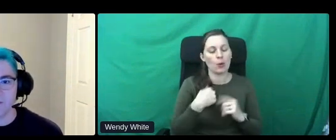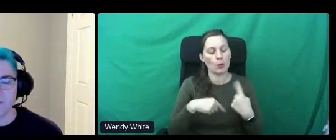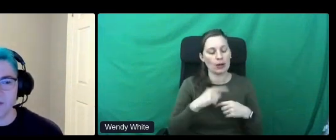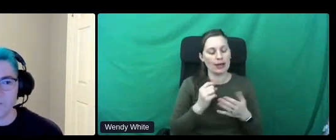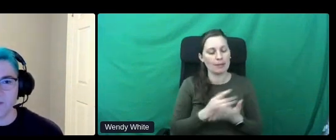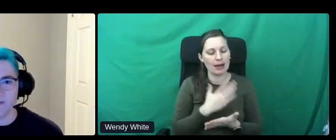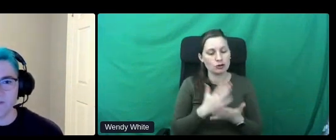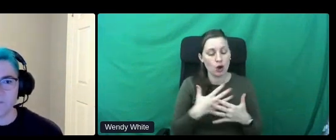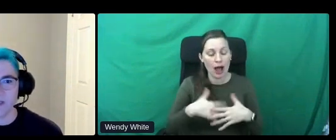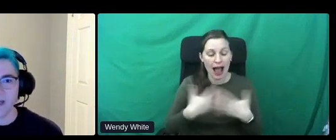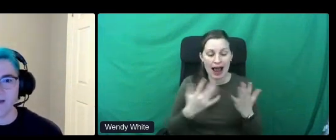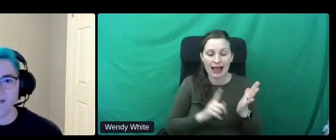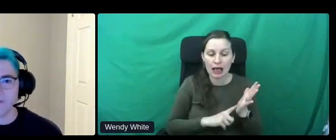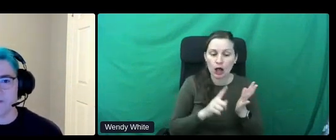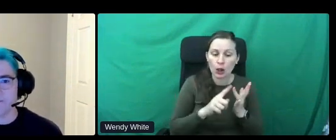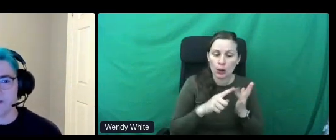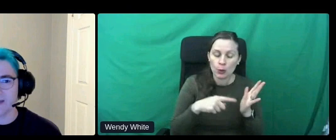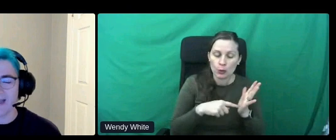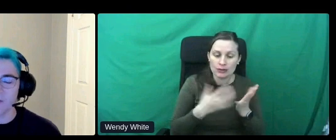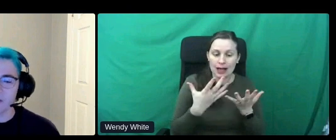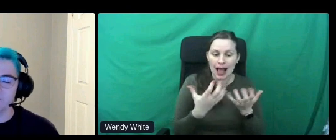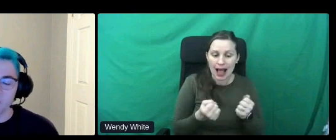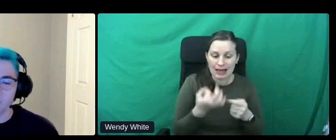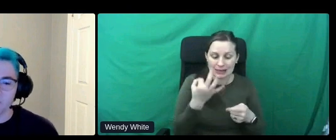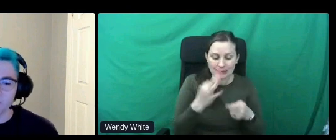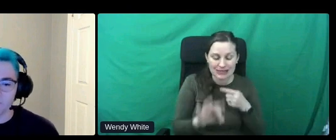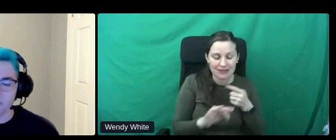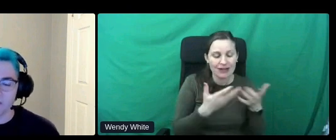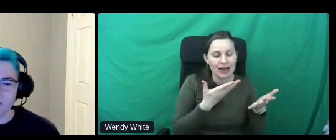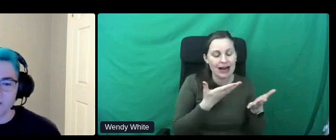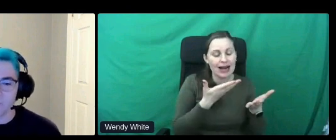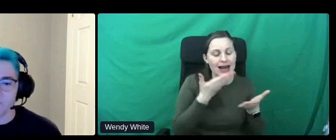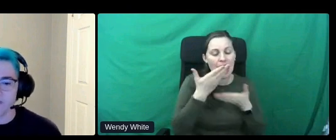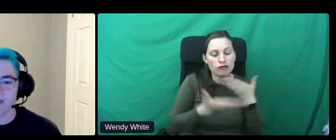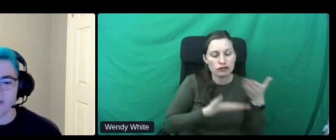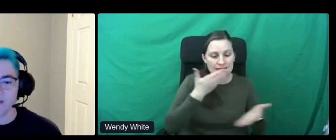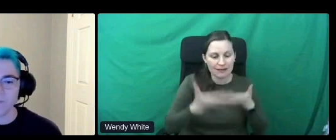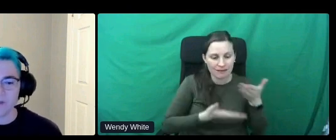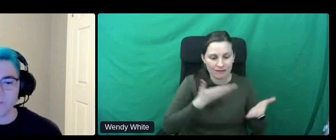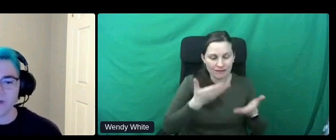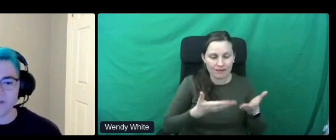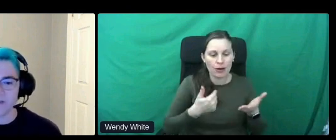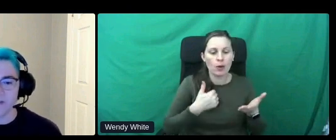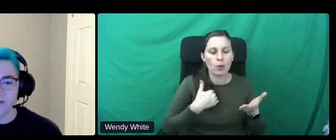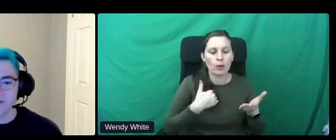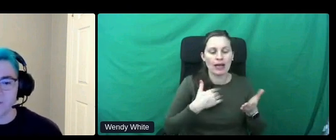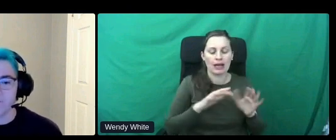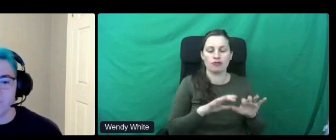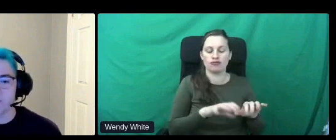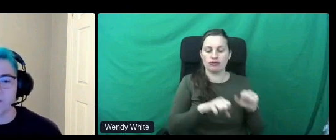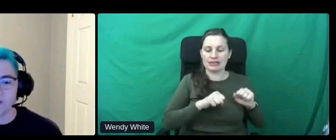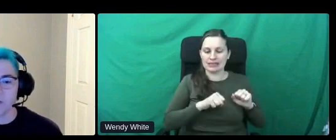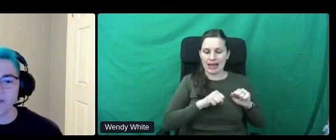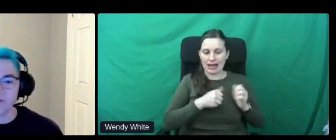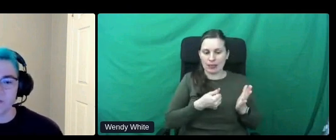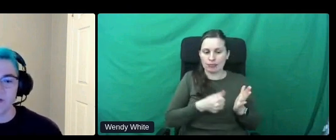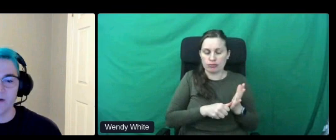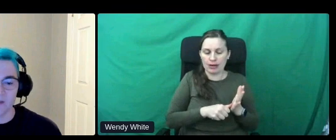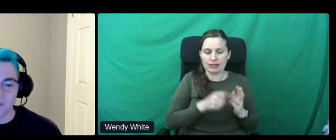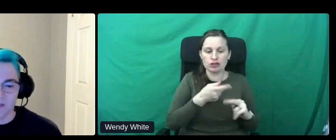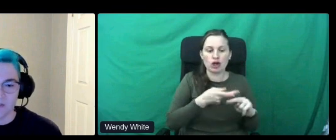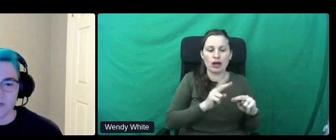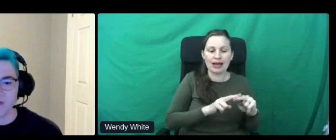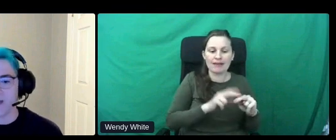any loot that had a specific narrative moment around it, we retained the button press. So if it was going to go into a